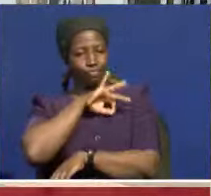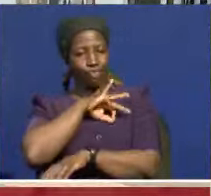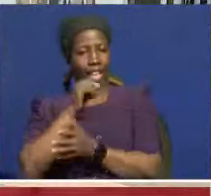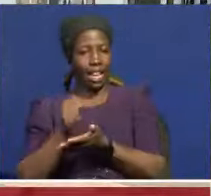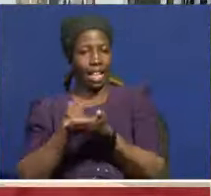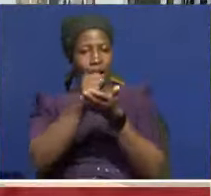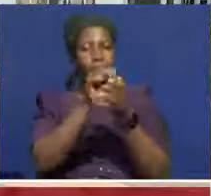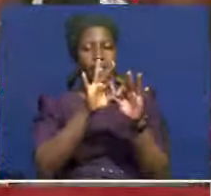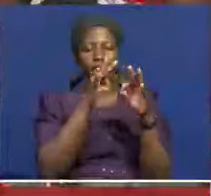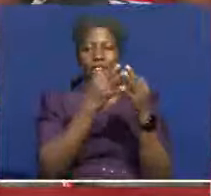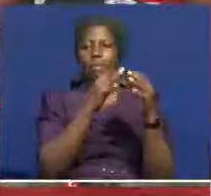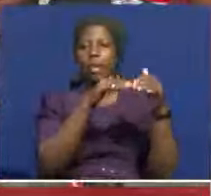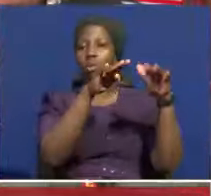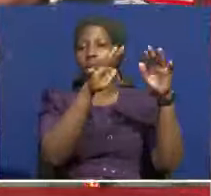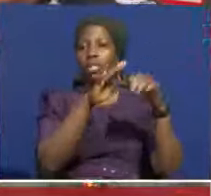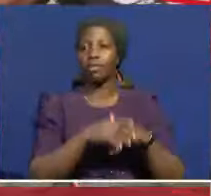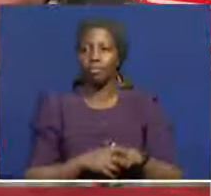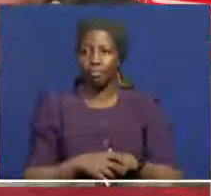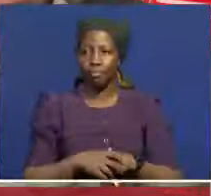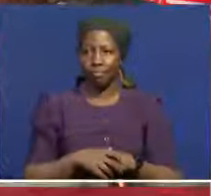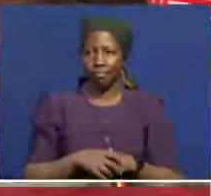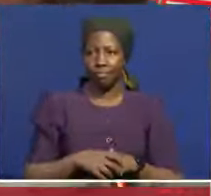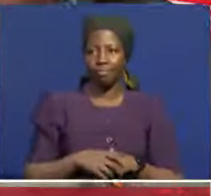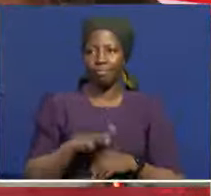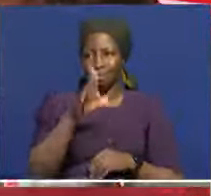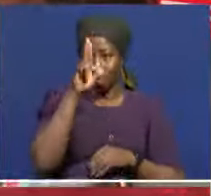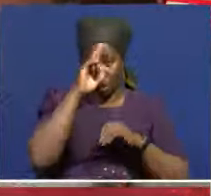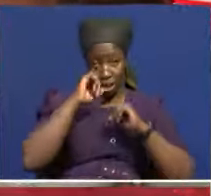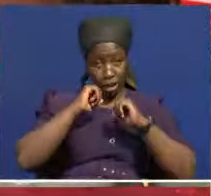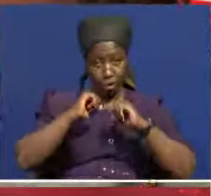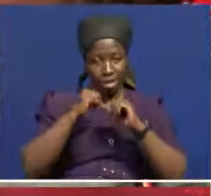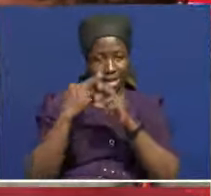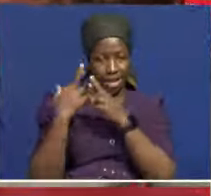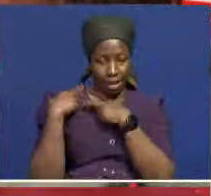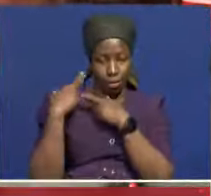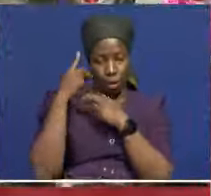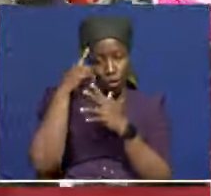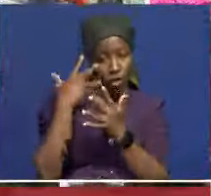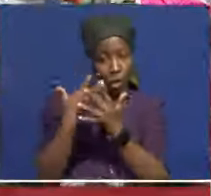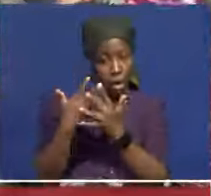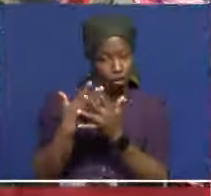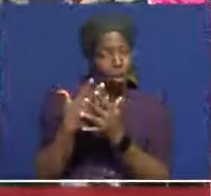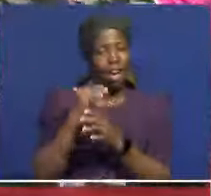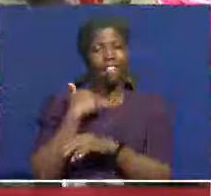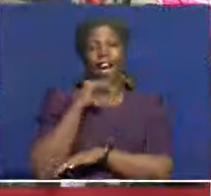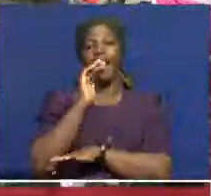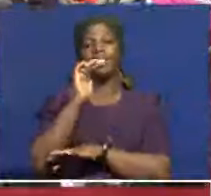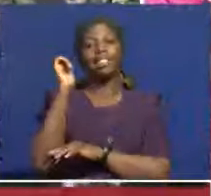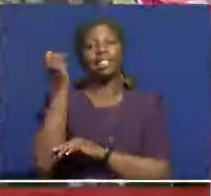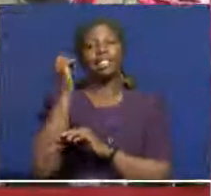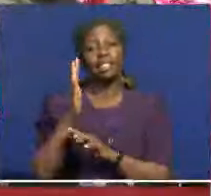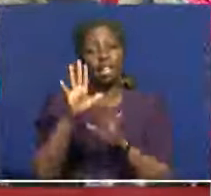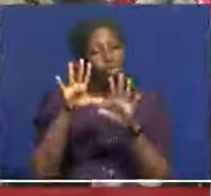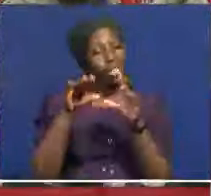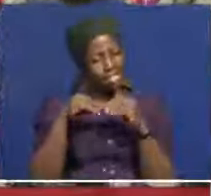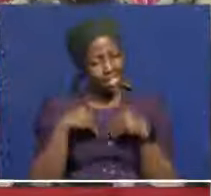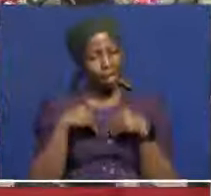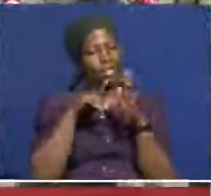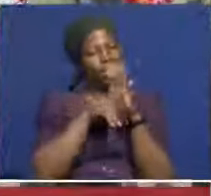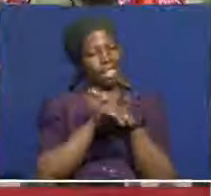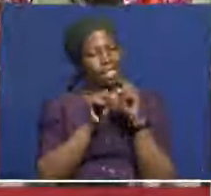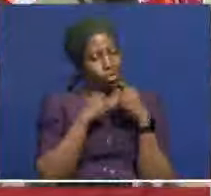the family outside. Afisa anayesimamia gereza hili Esther Lochoto ametoa wito kwa Wakenya kuwakubali katika jamii wafungwa